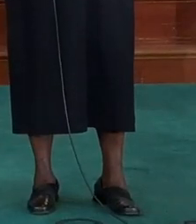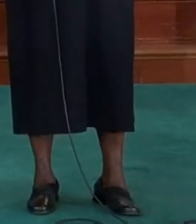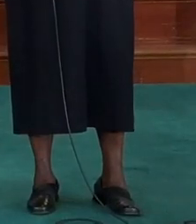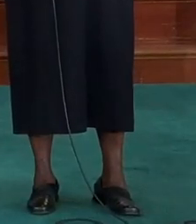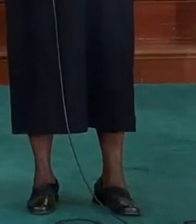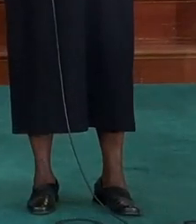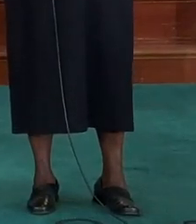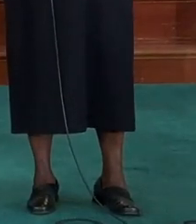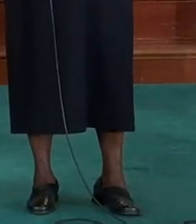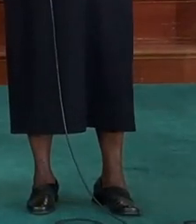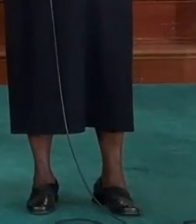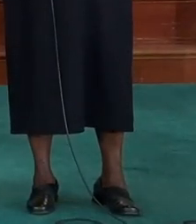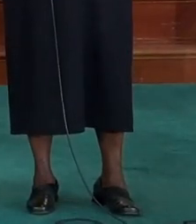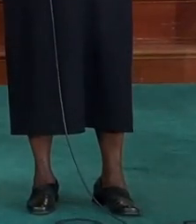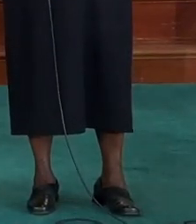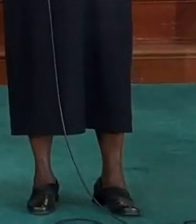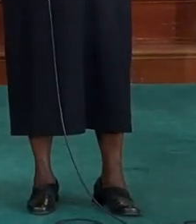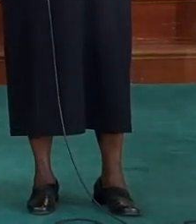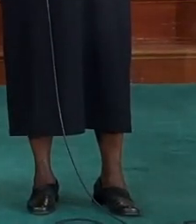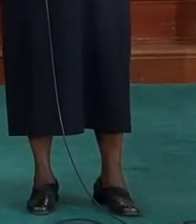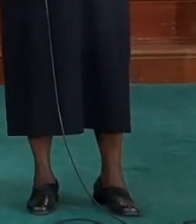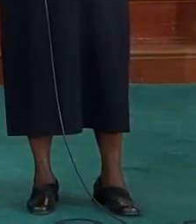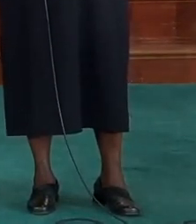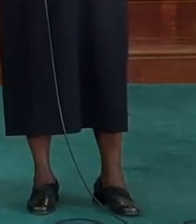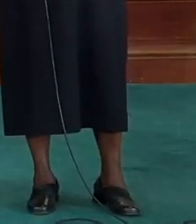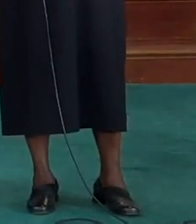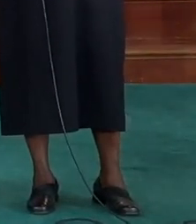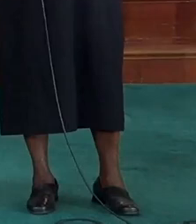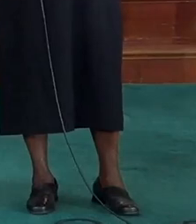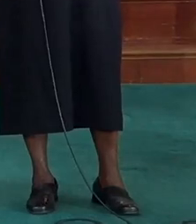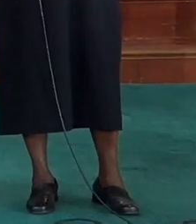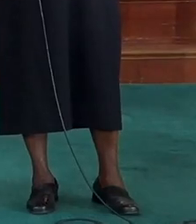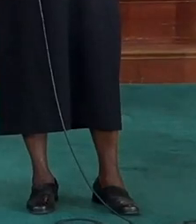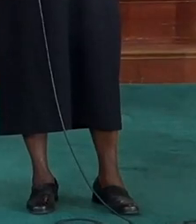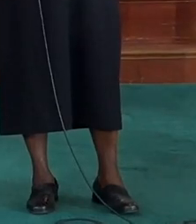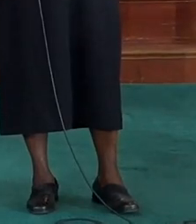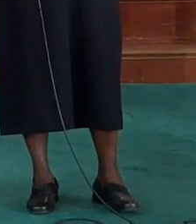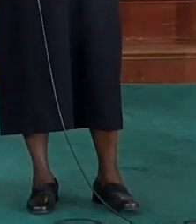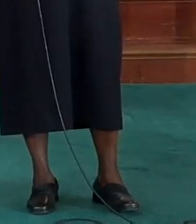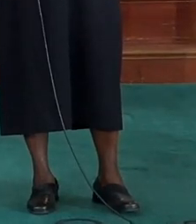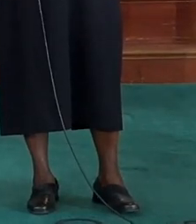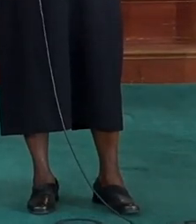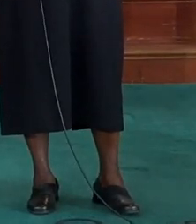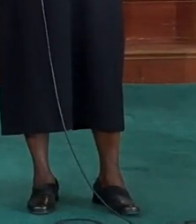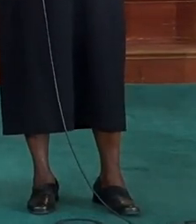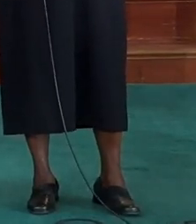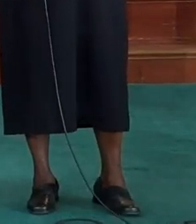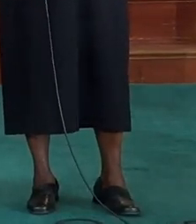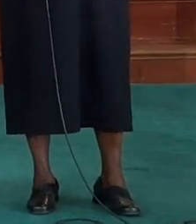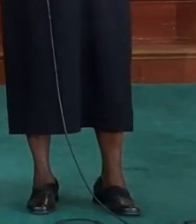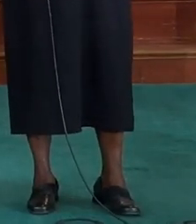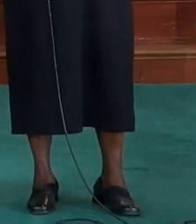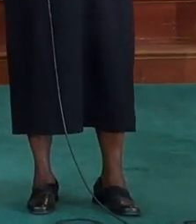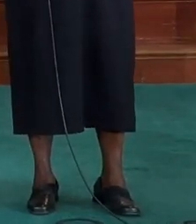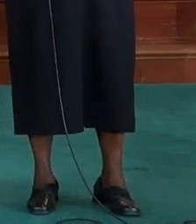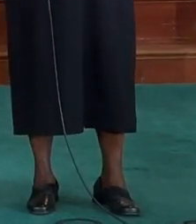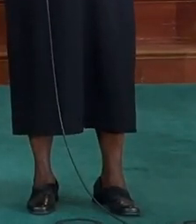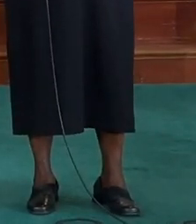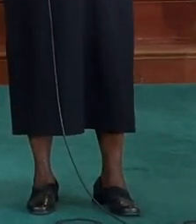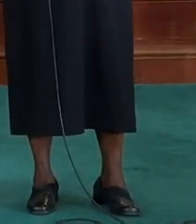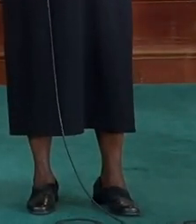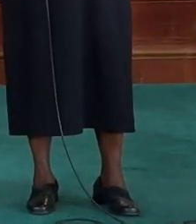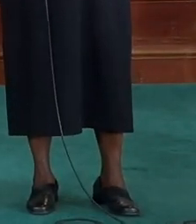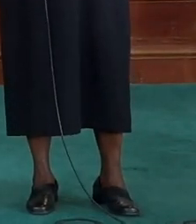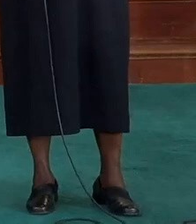Yeah, I'm singing. Yeah. God bless you. It's like you surrender your heart to God. Come. God bless you. God bless